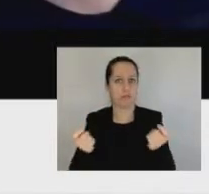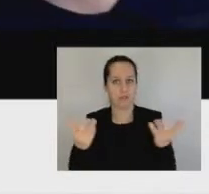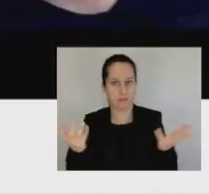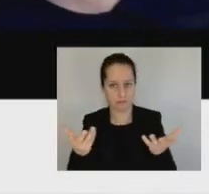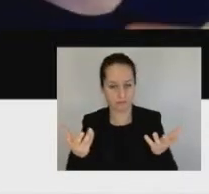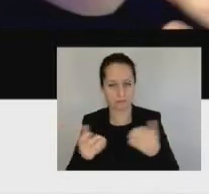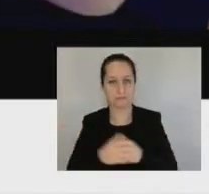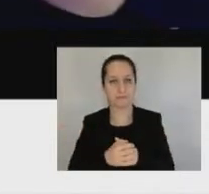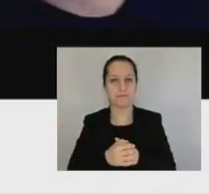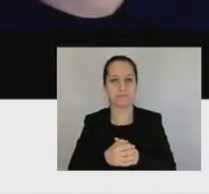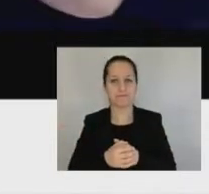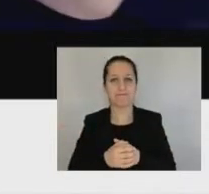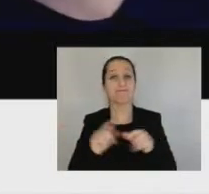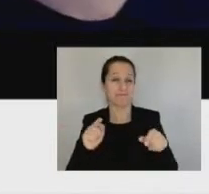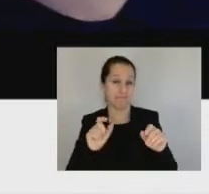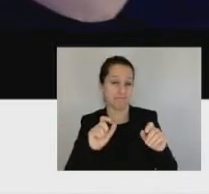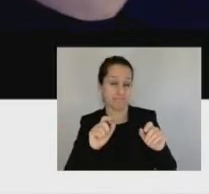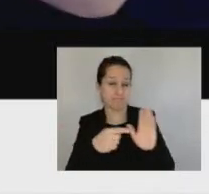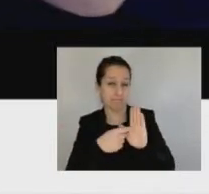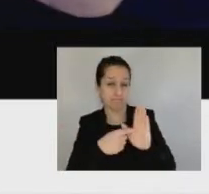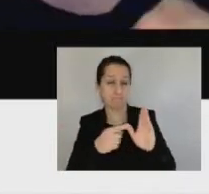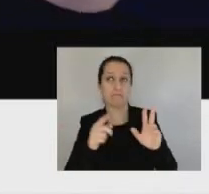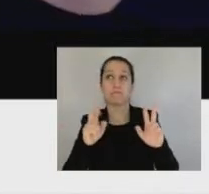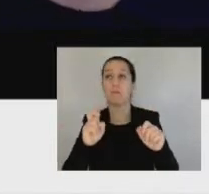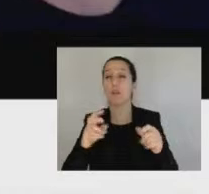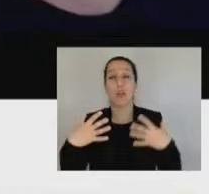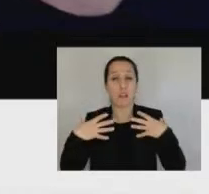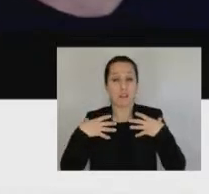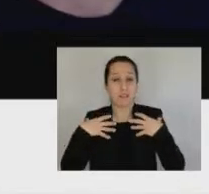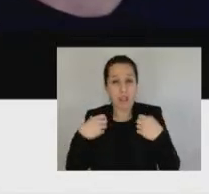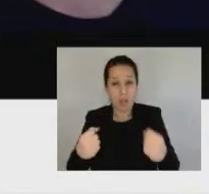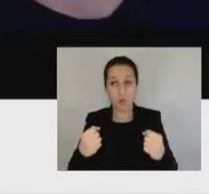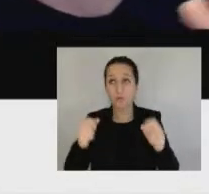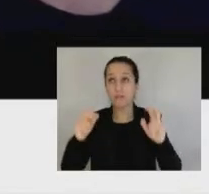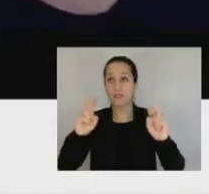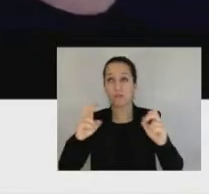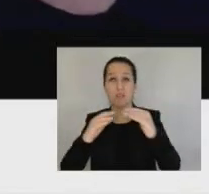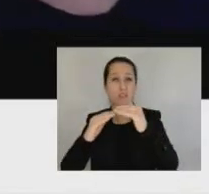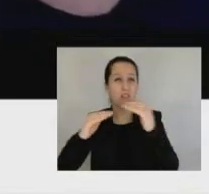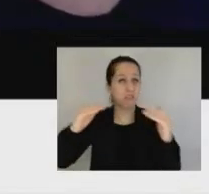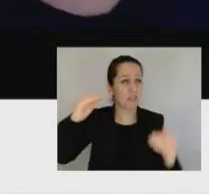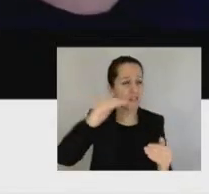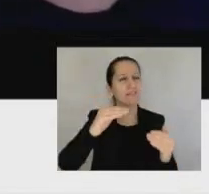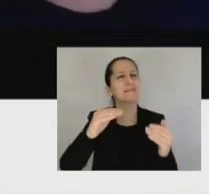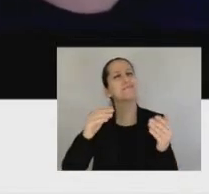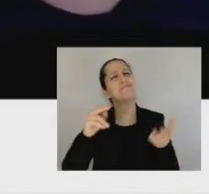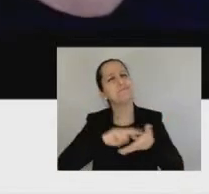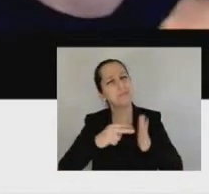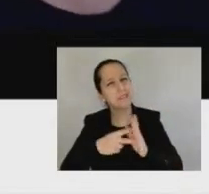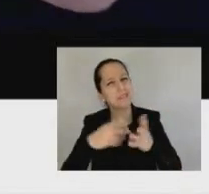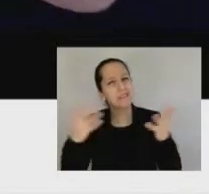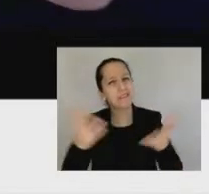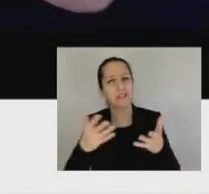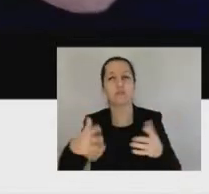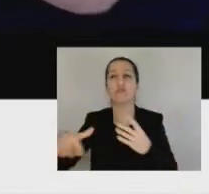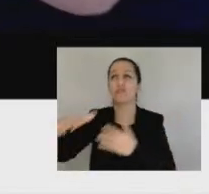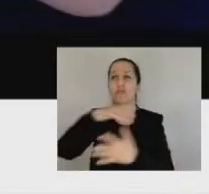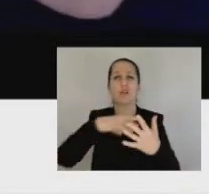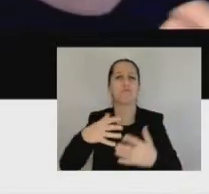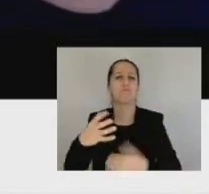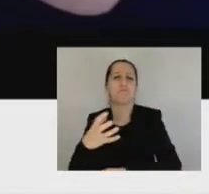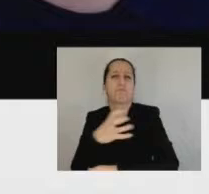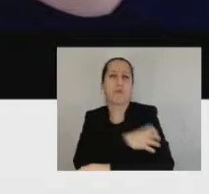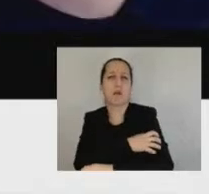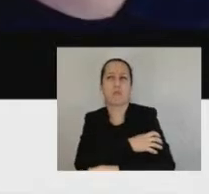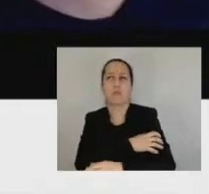governance terms. And here, the generation of inequalities in health has to do with how a society distributes power and